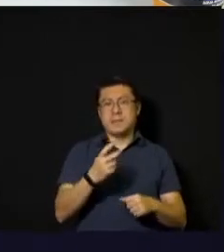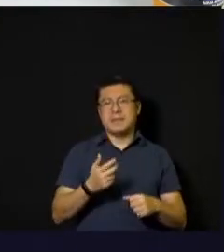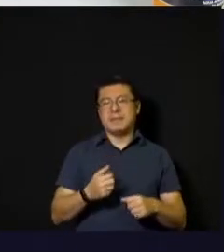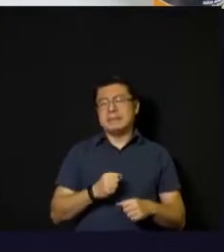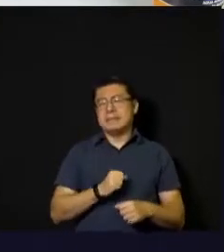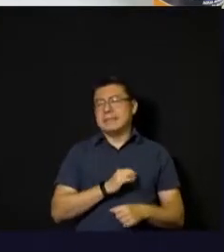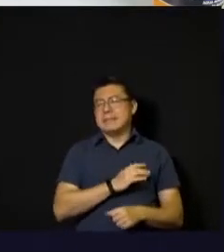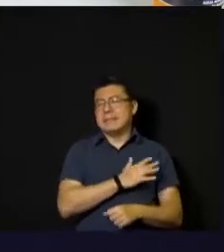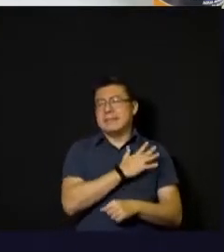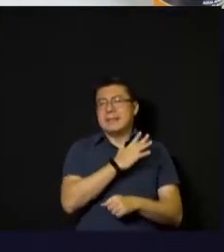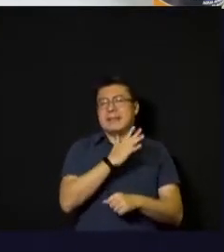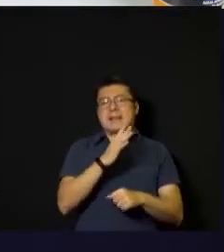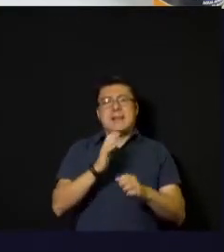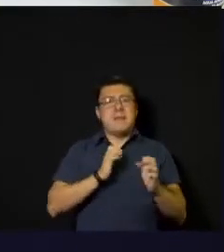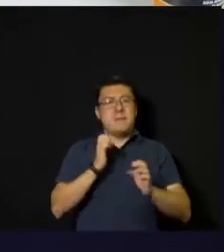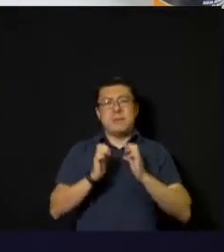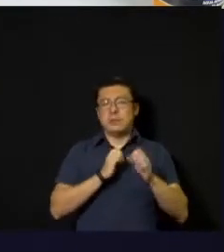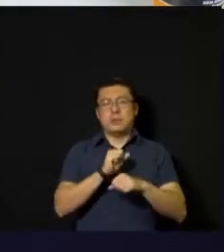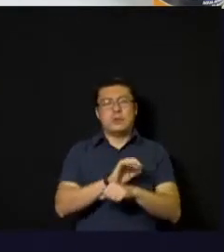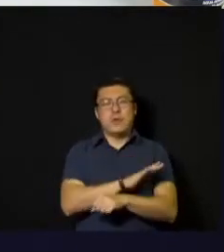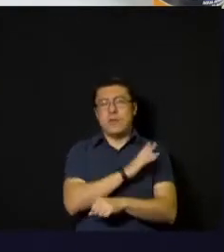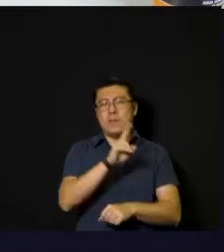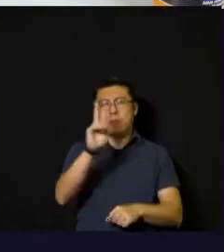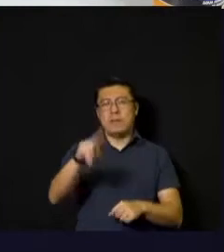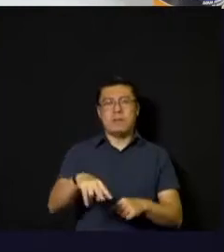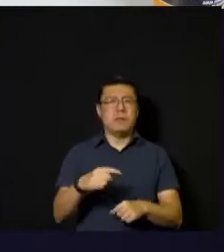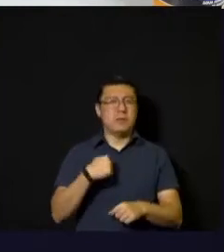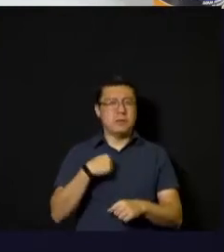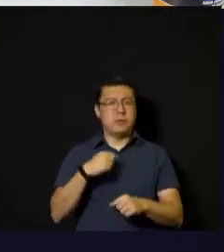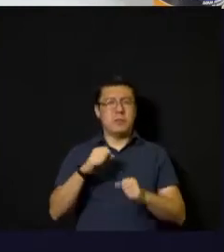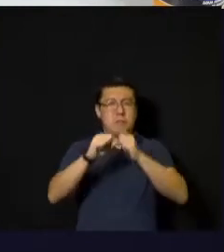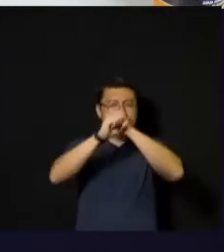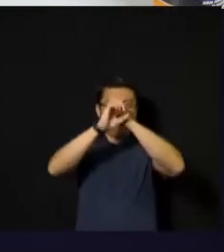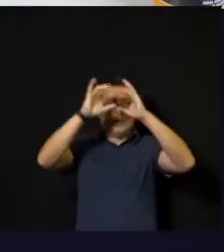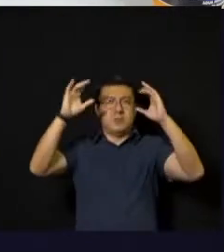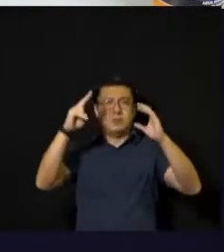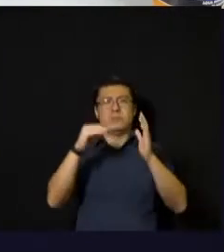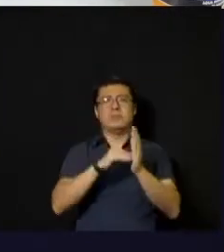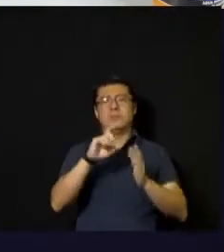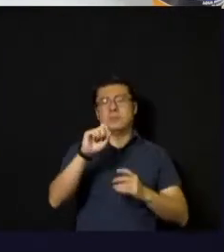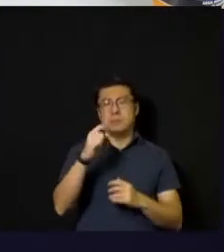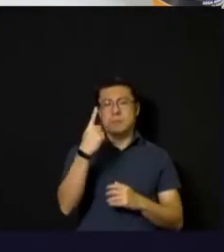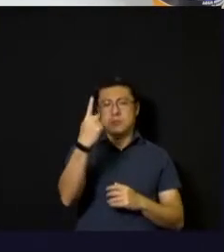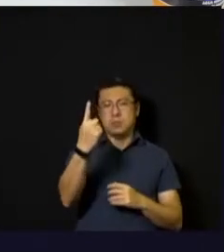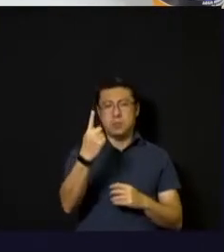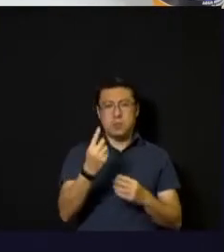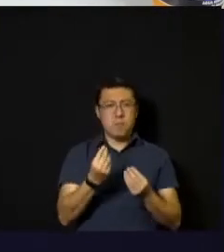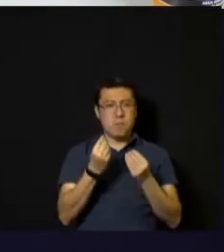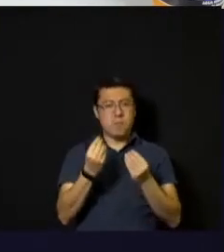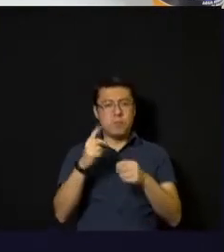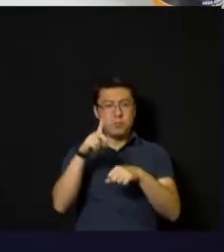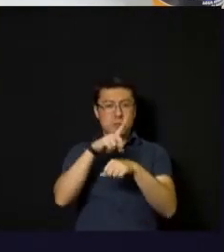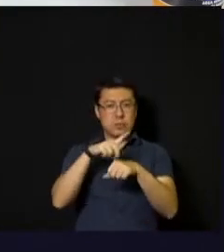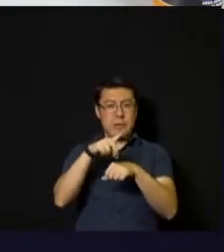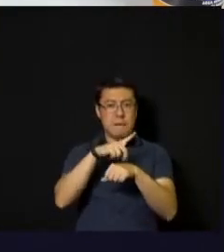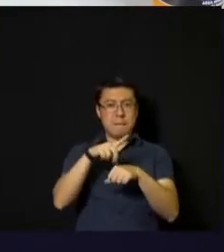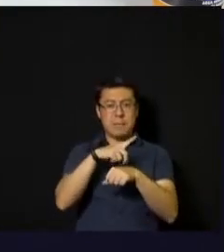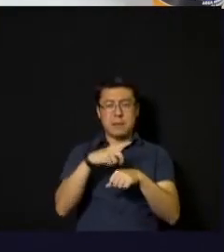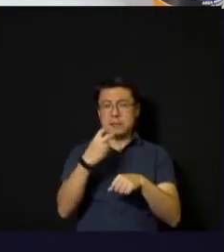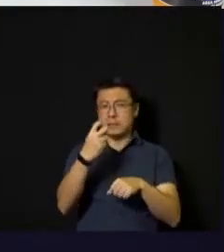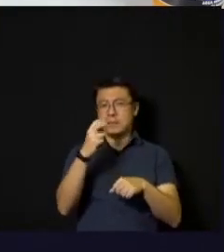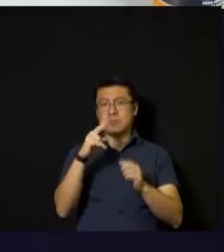the results that we have. I visualize a 2021 with new diamonds,